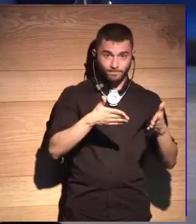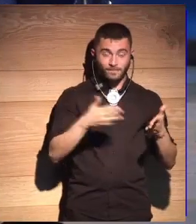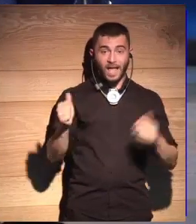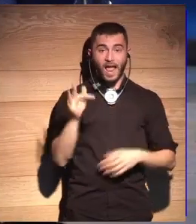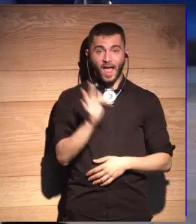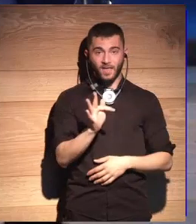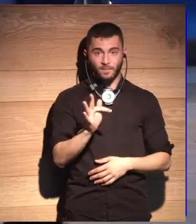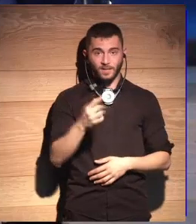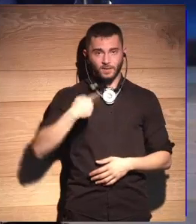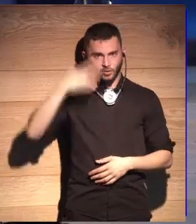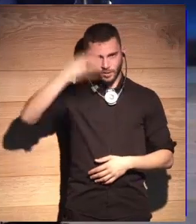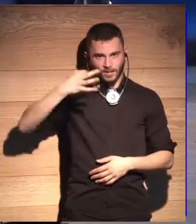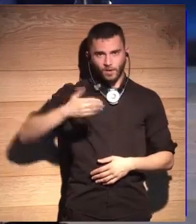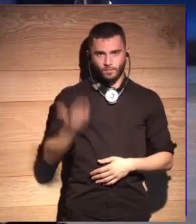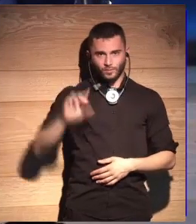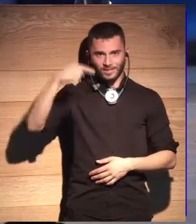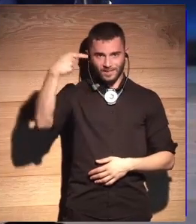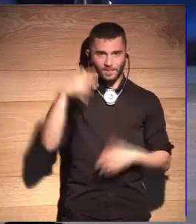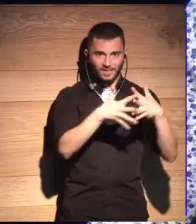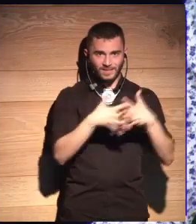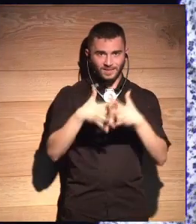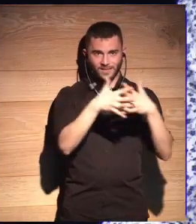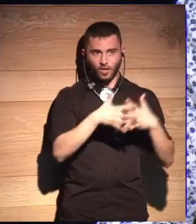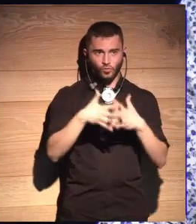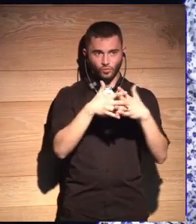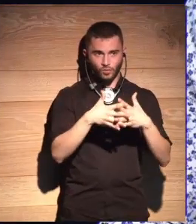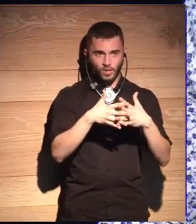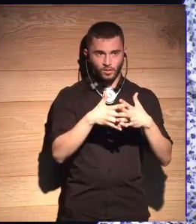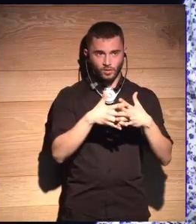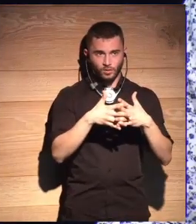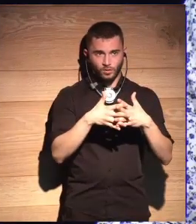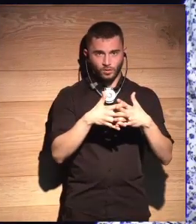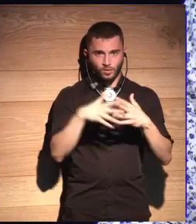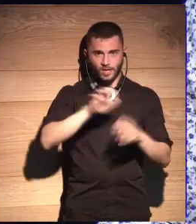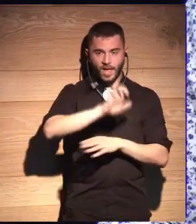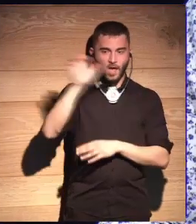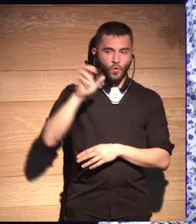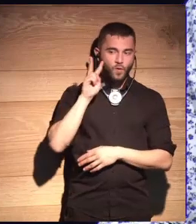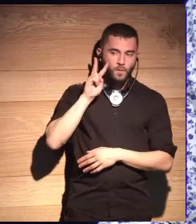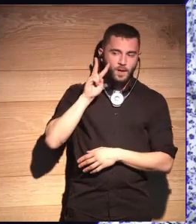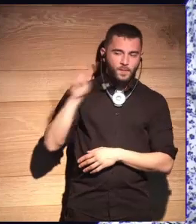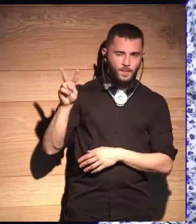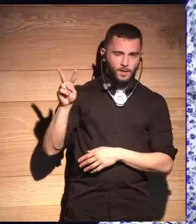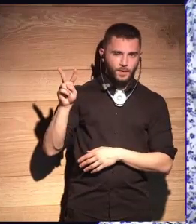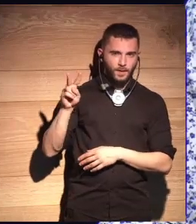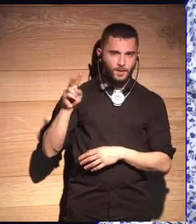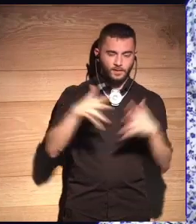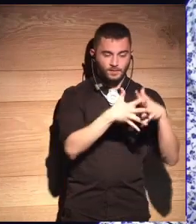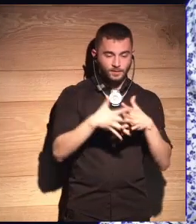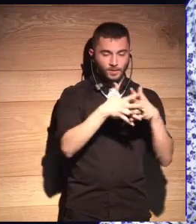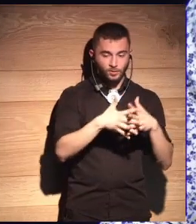focusing on regulating platforms, and in addition to this, and this is, I think, is more important, the